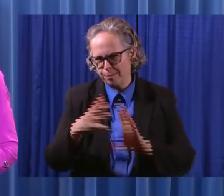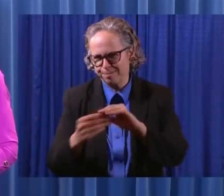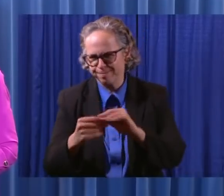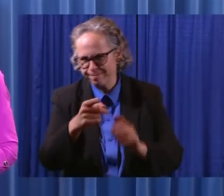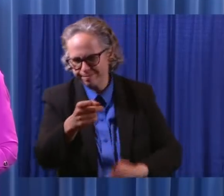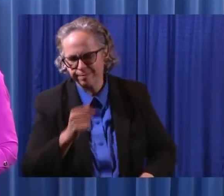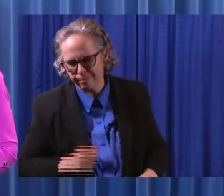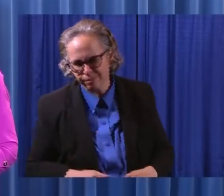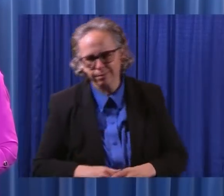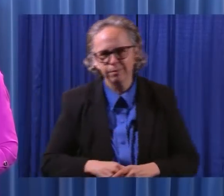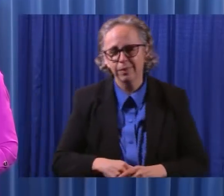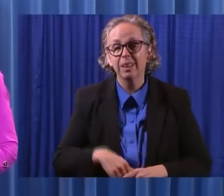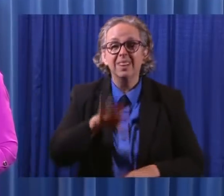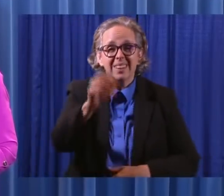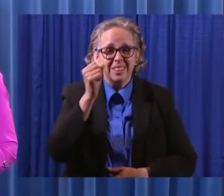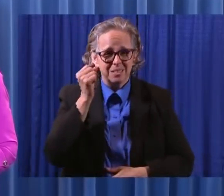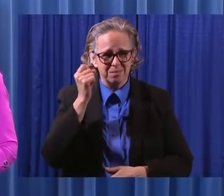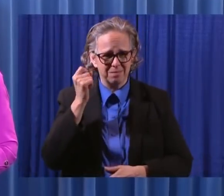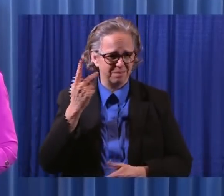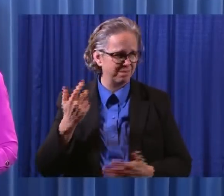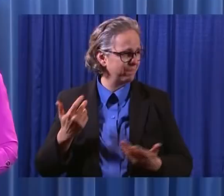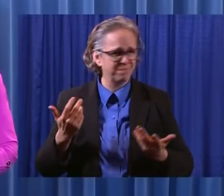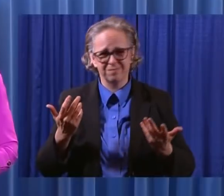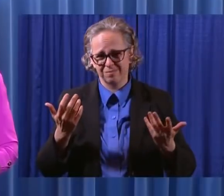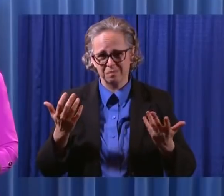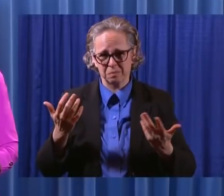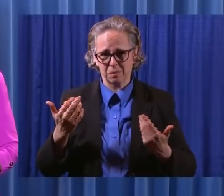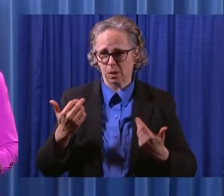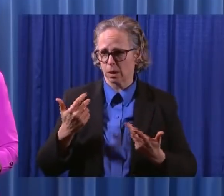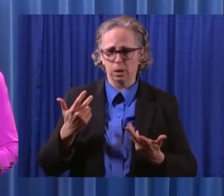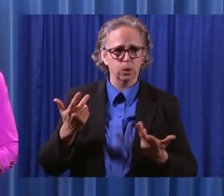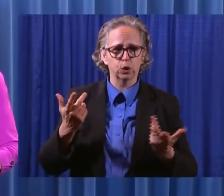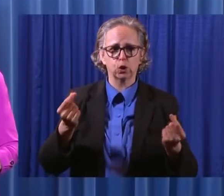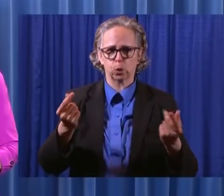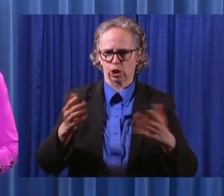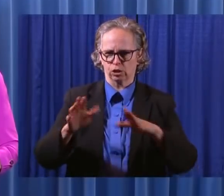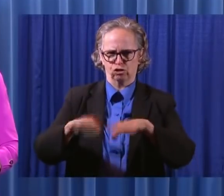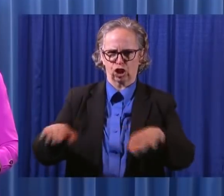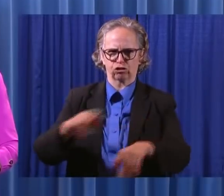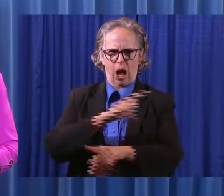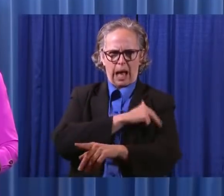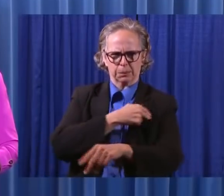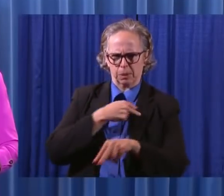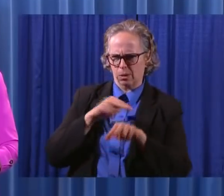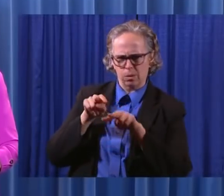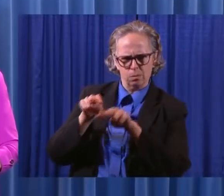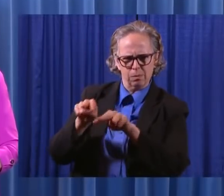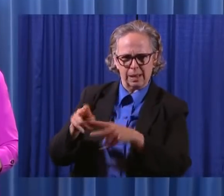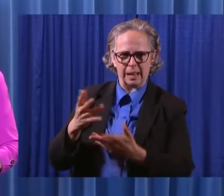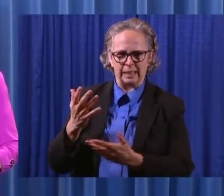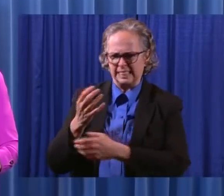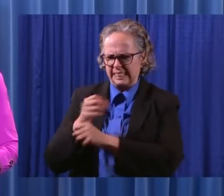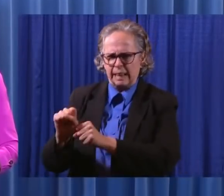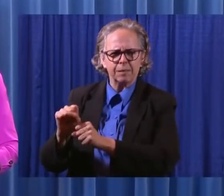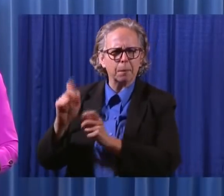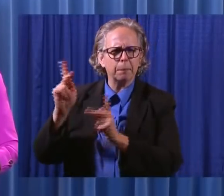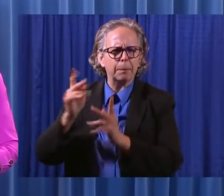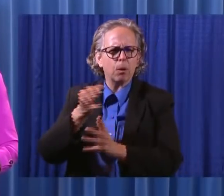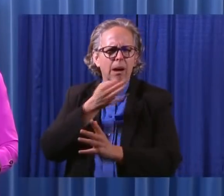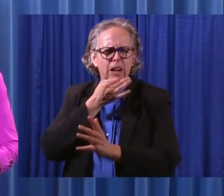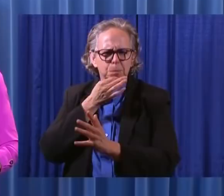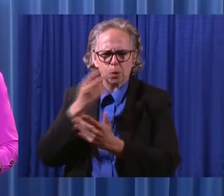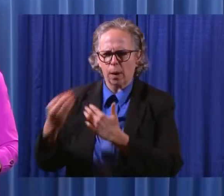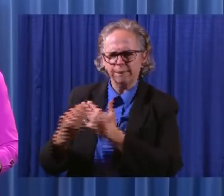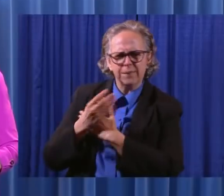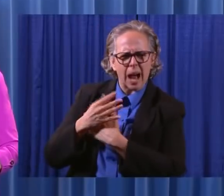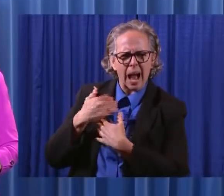the Children's Hospital folks and the safety folks who can pretty much guarantee us that